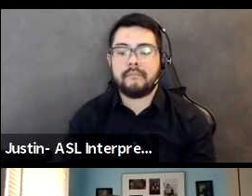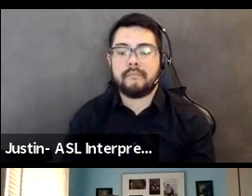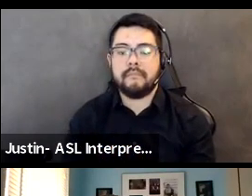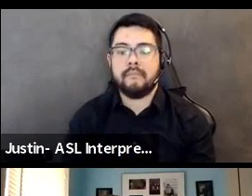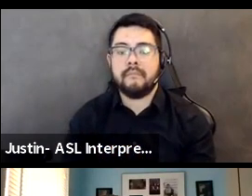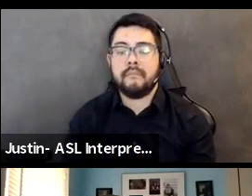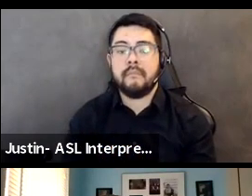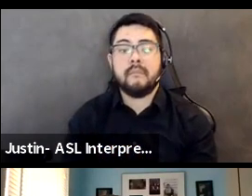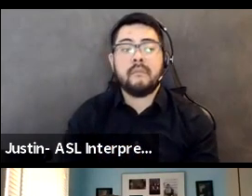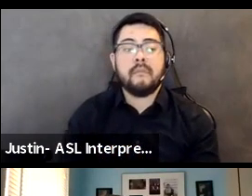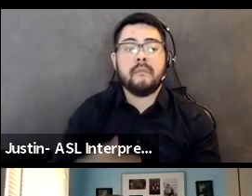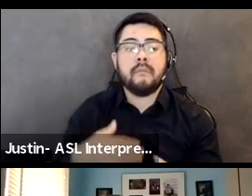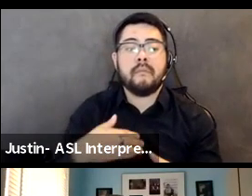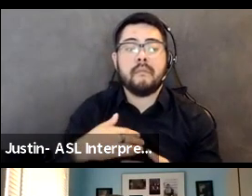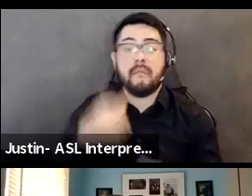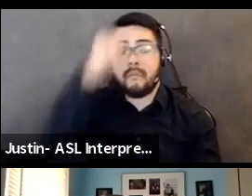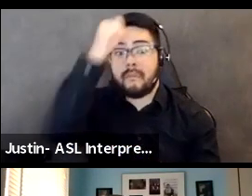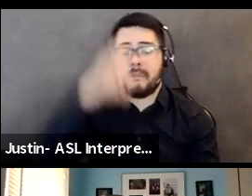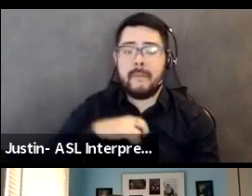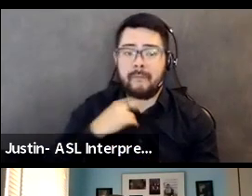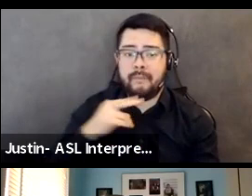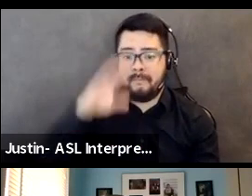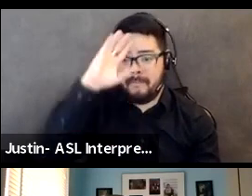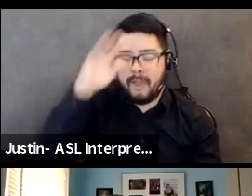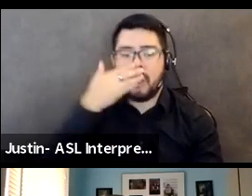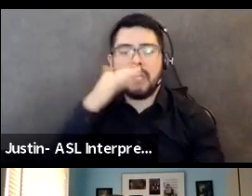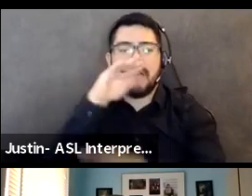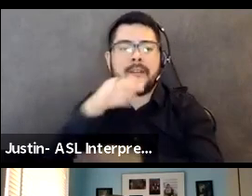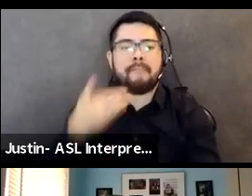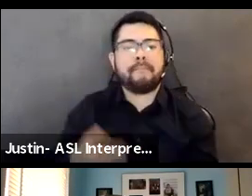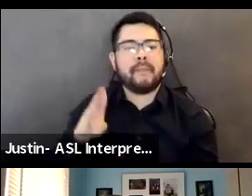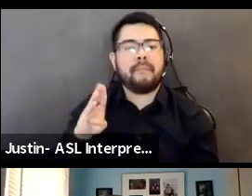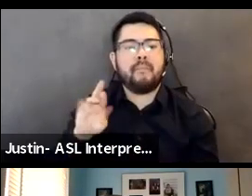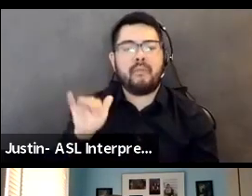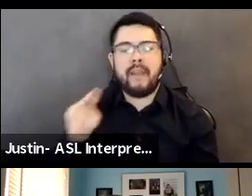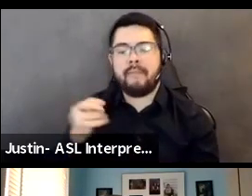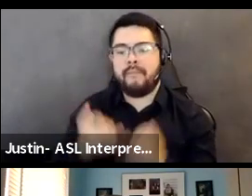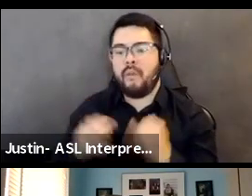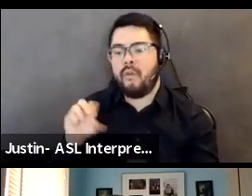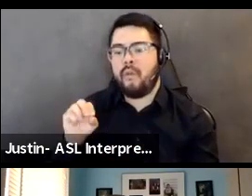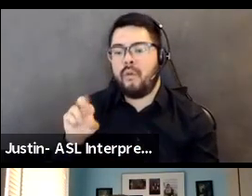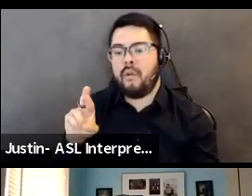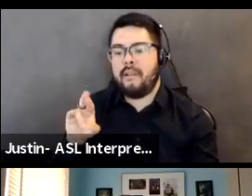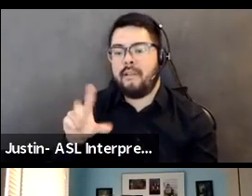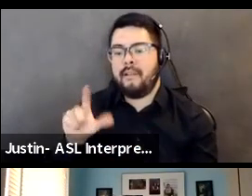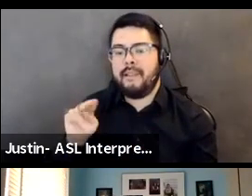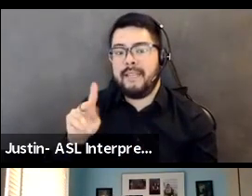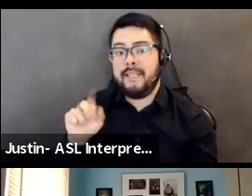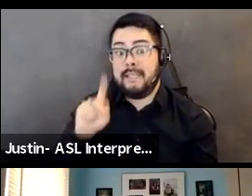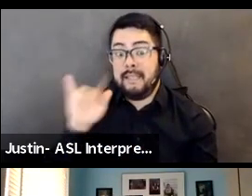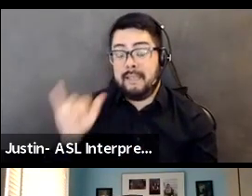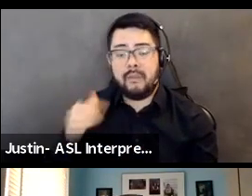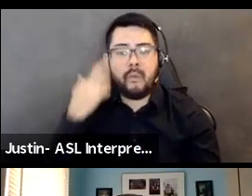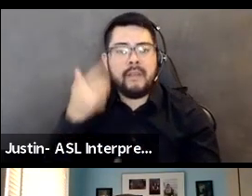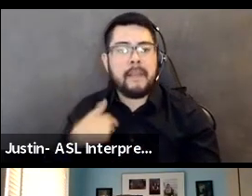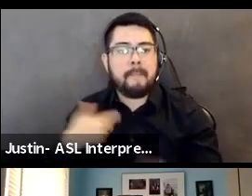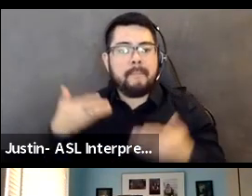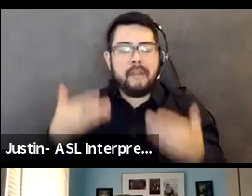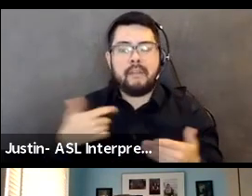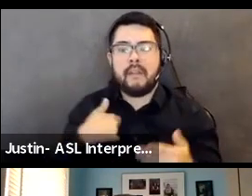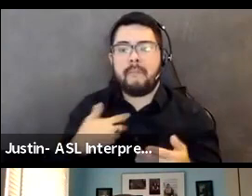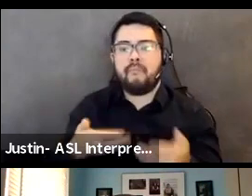good afternoon my name is brian orlinski i am speaking to the board numbers today to request for